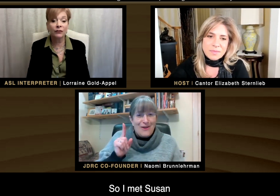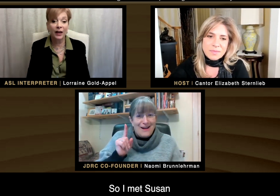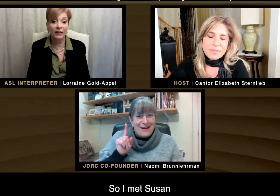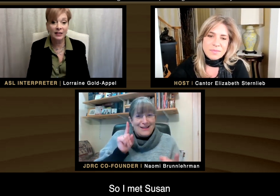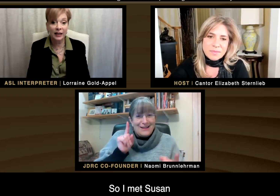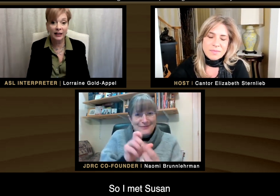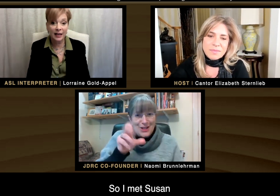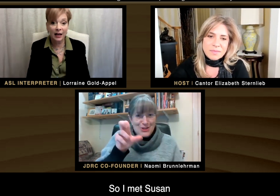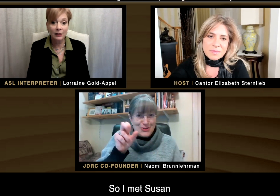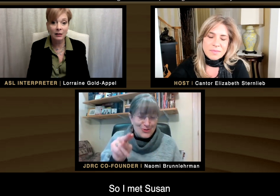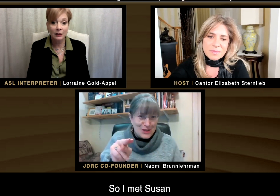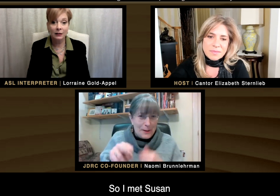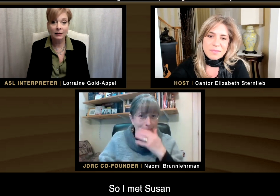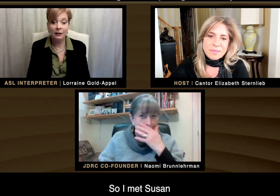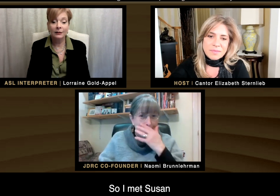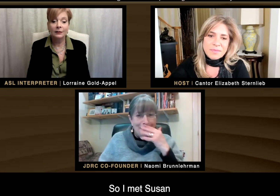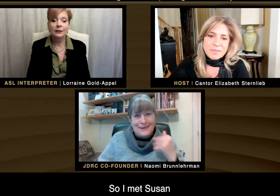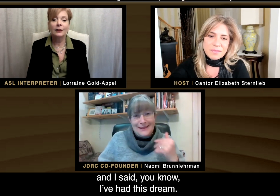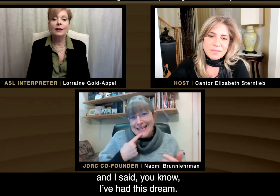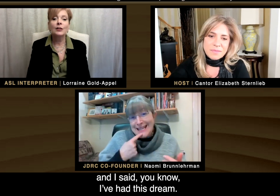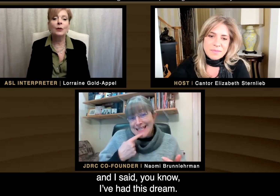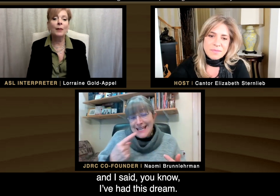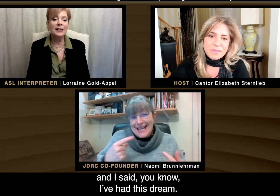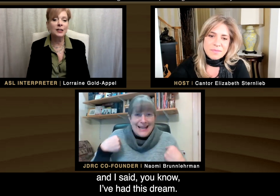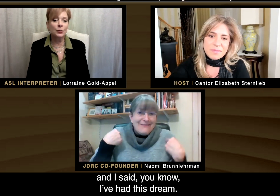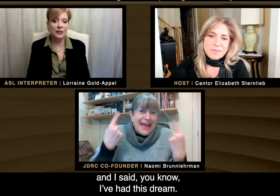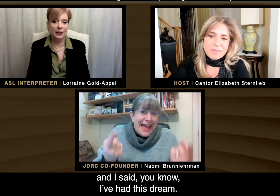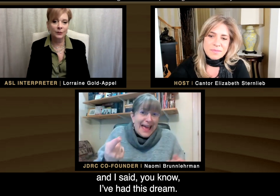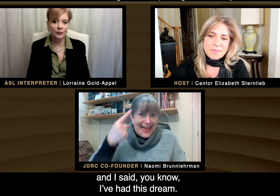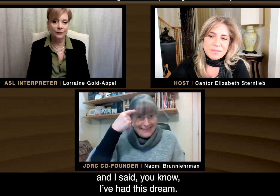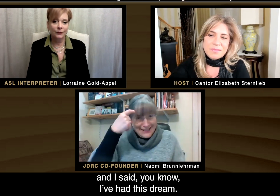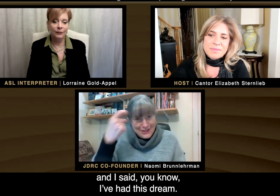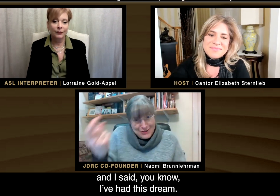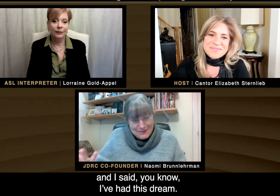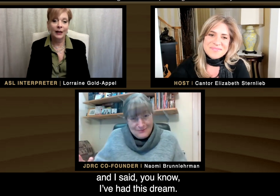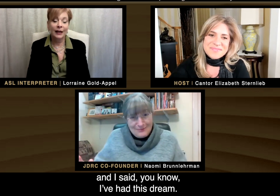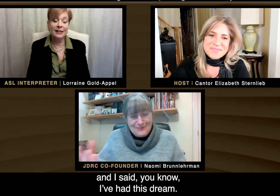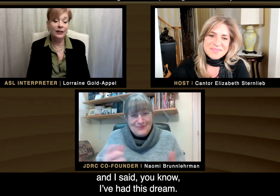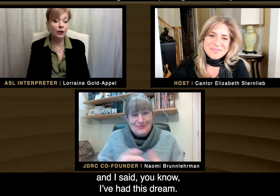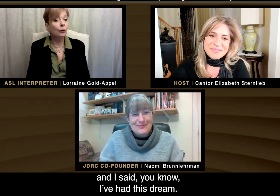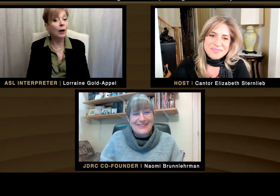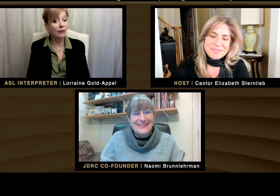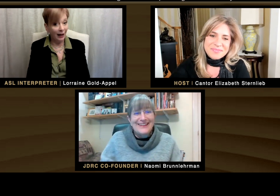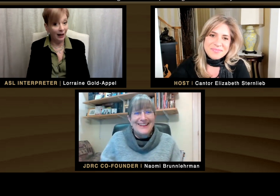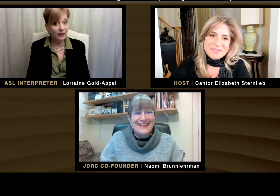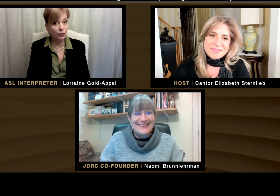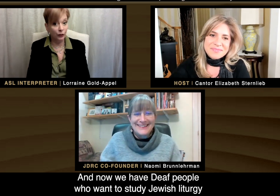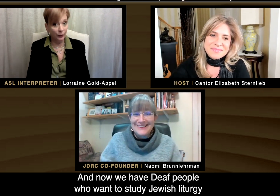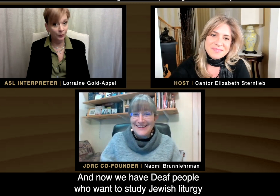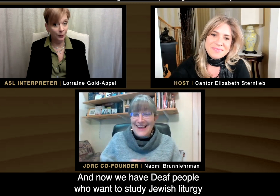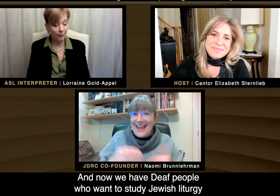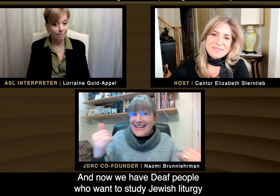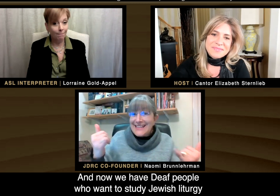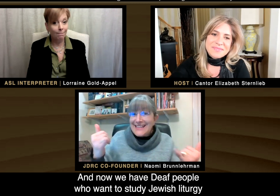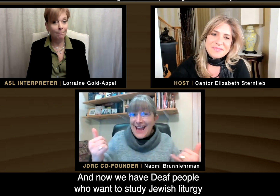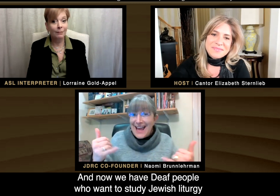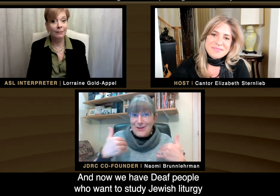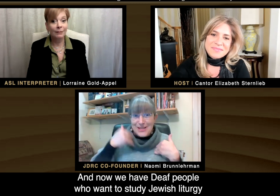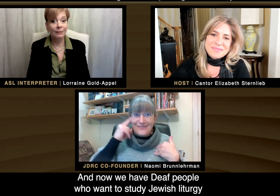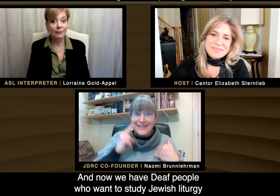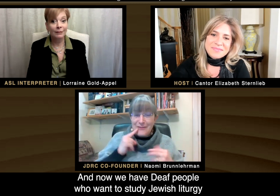we would convey this in ASL? So I met Susan and I said, I've had this dream.